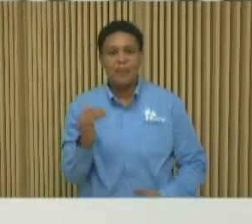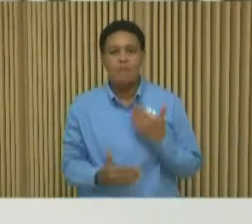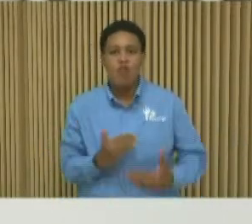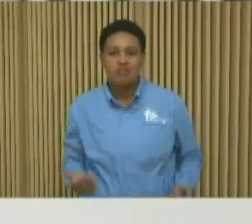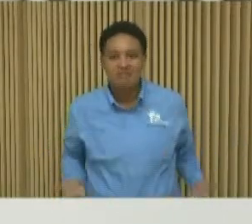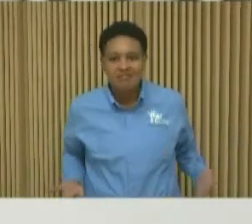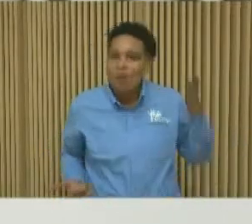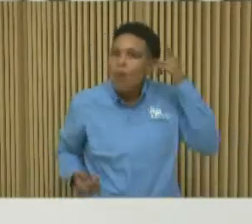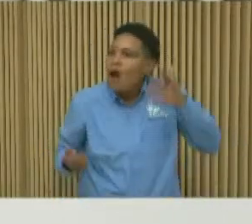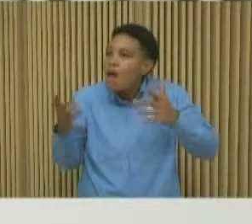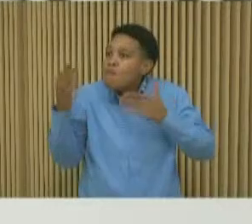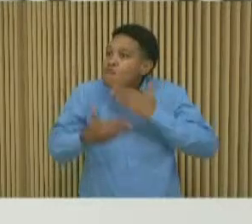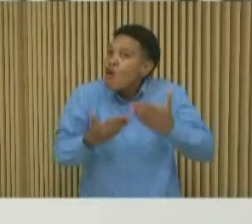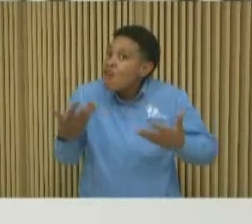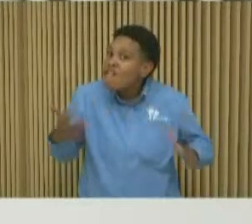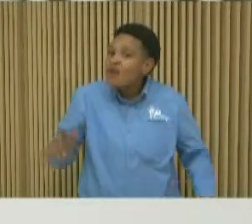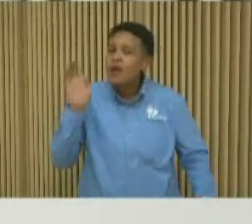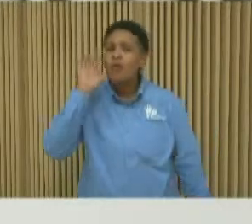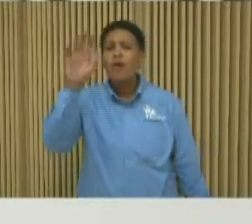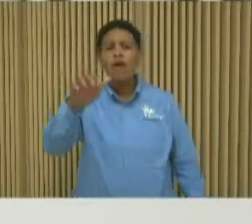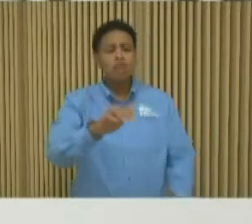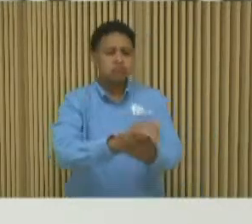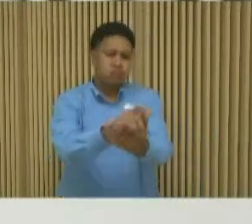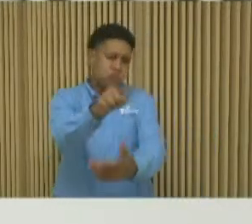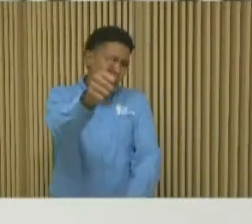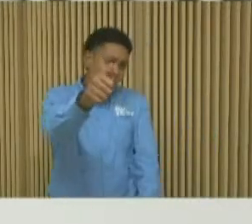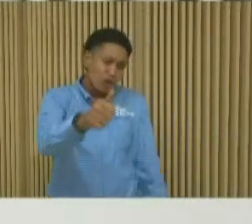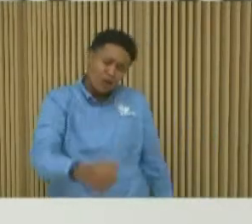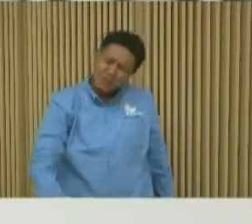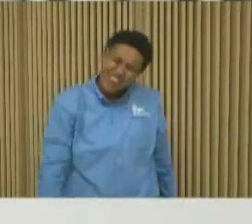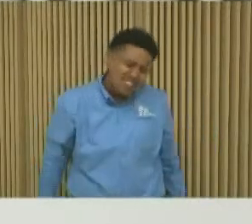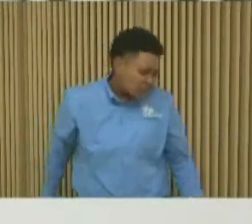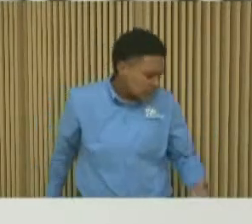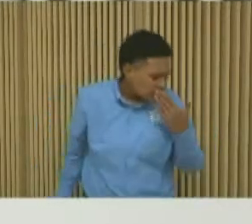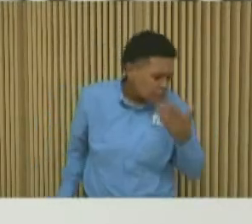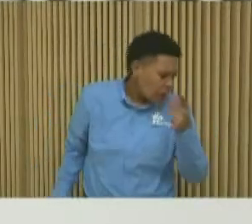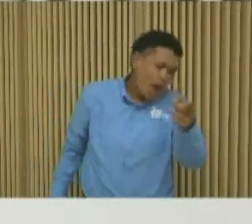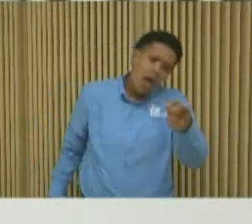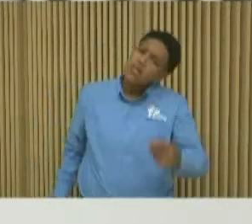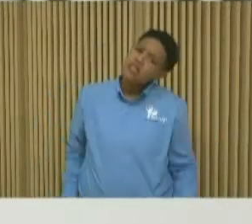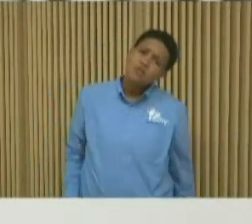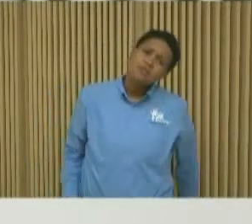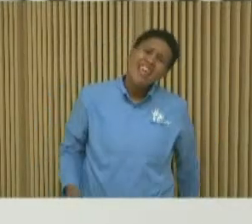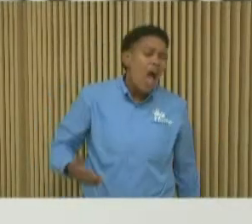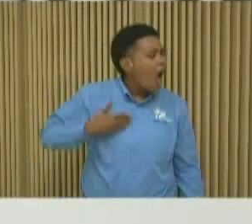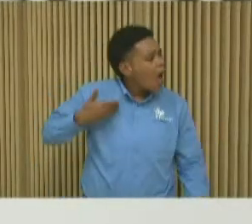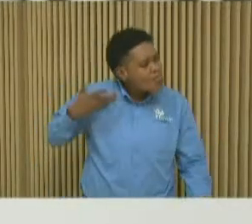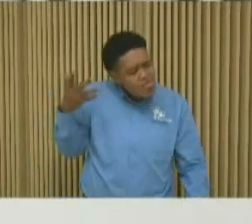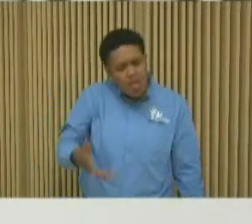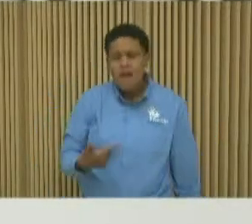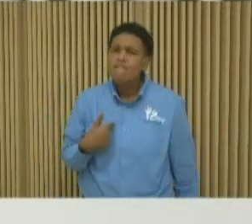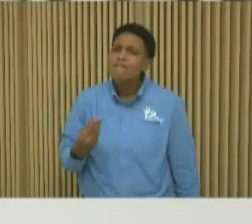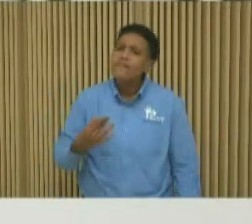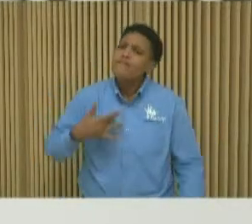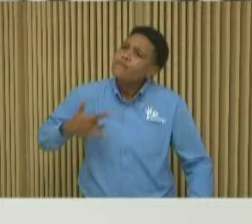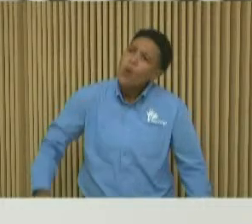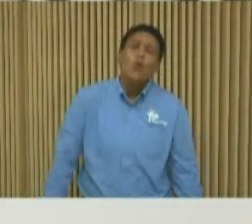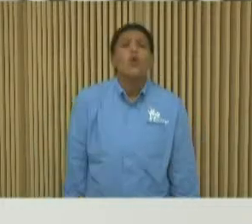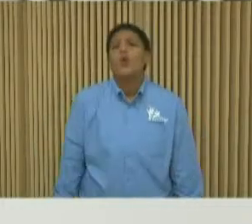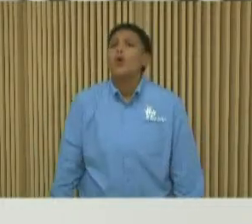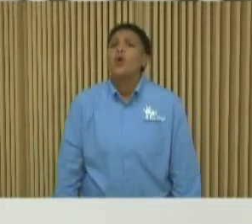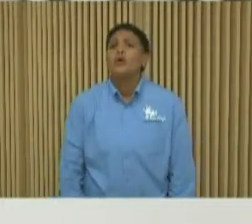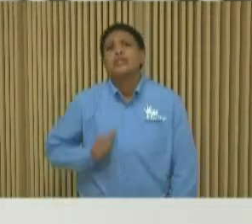will commend you as the mediator, commend the process, because they say, I'm happy I was here. I